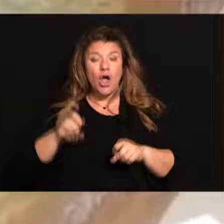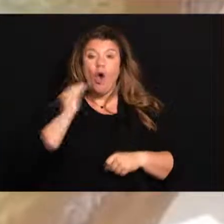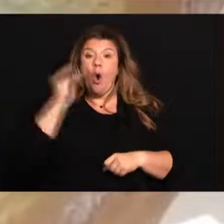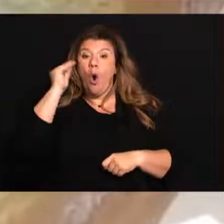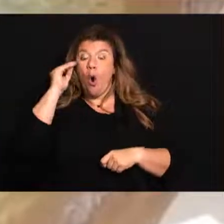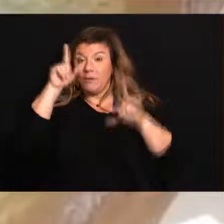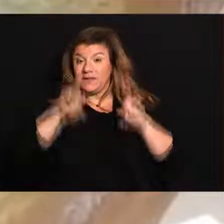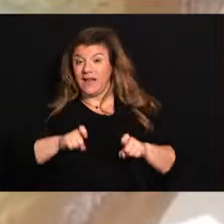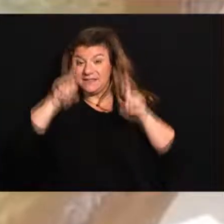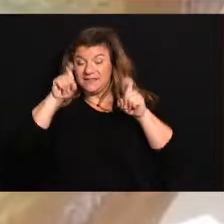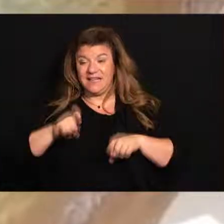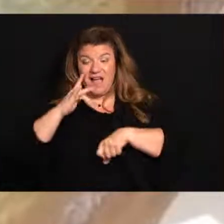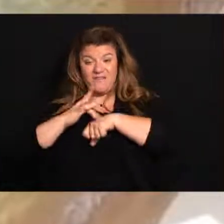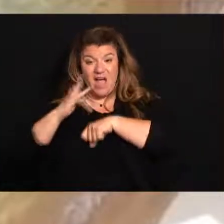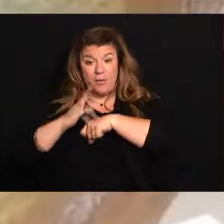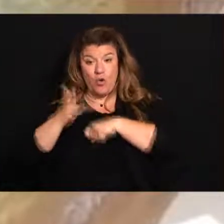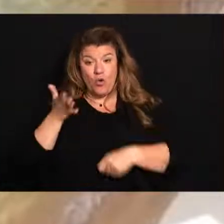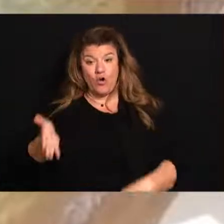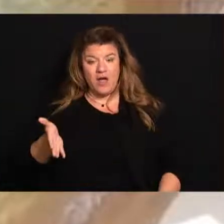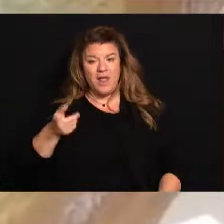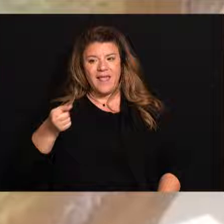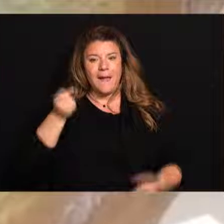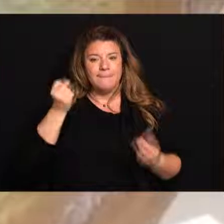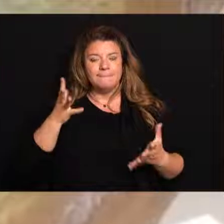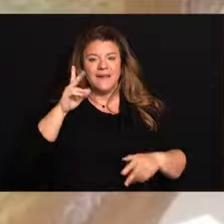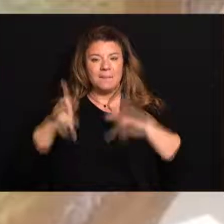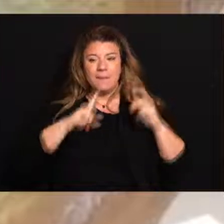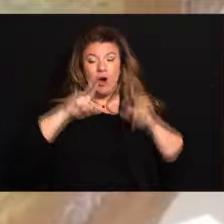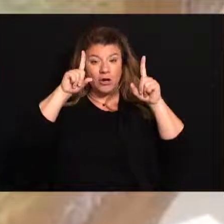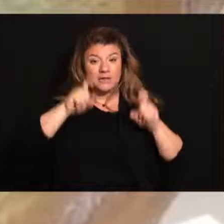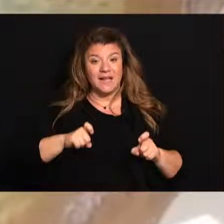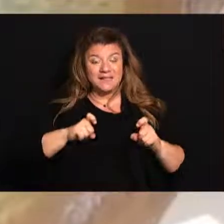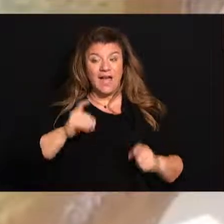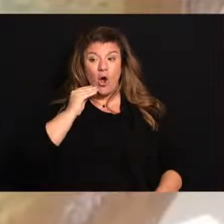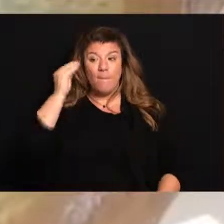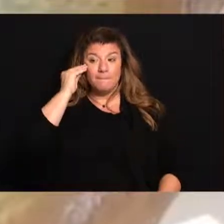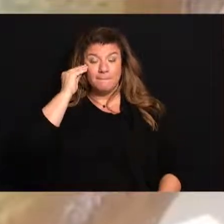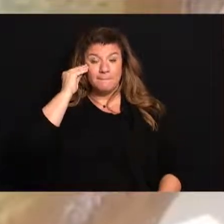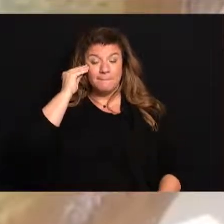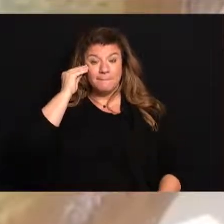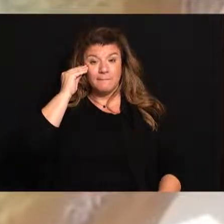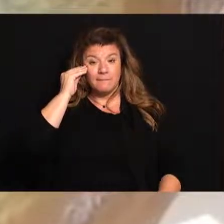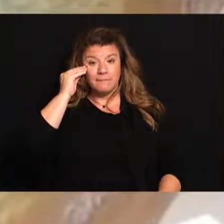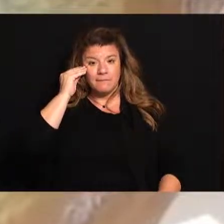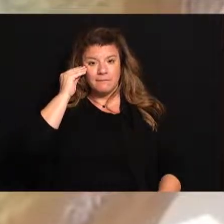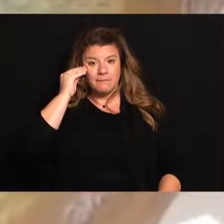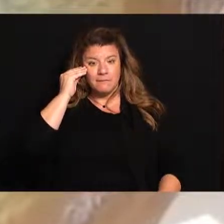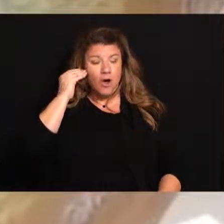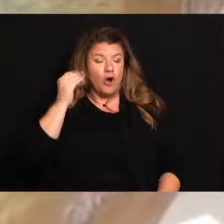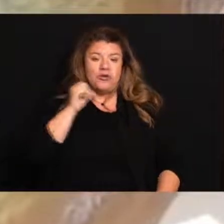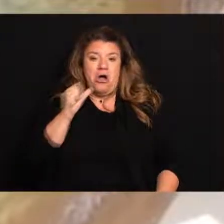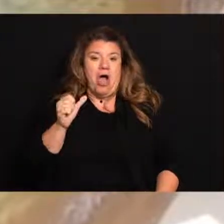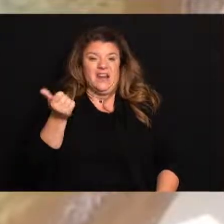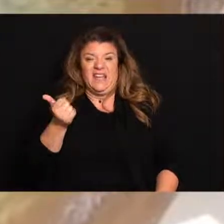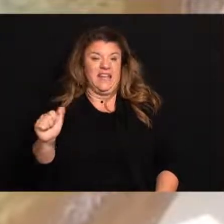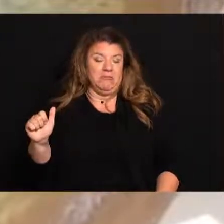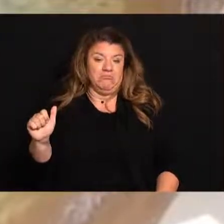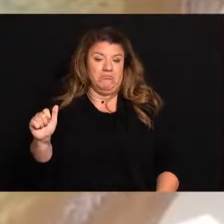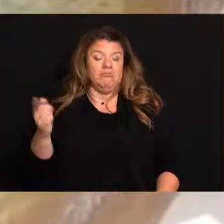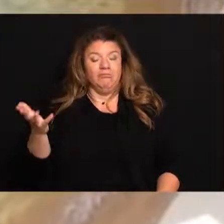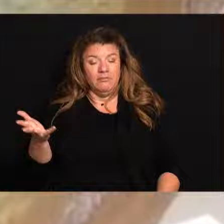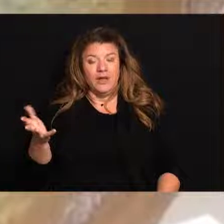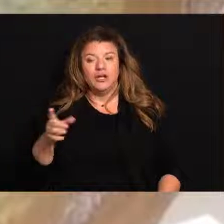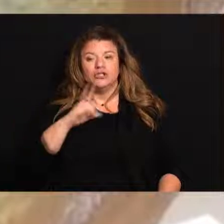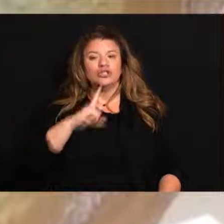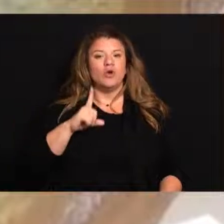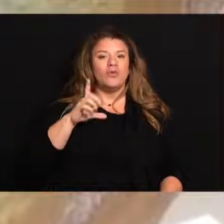testing available for people, that many people are either testing at home or perhaps aren't testing at all. So the